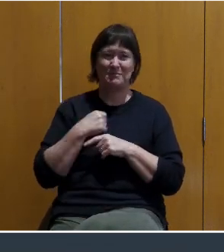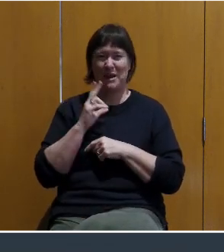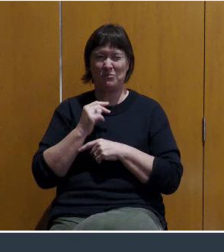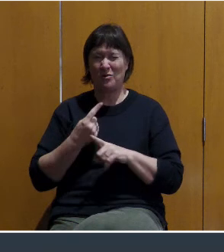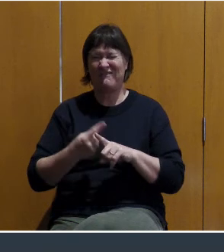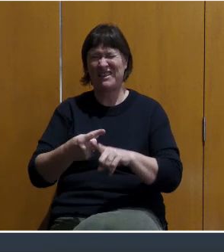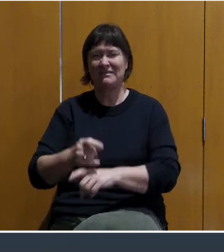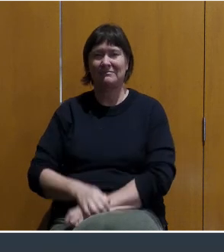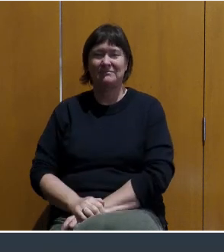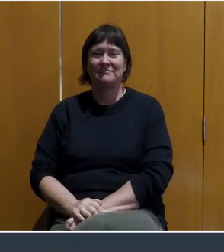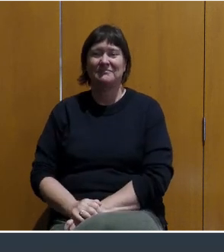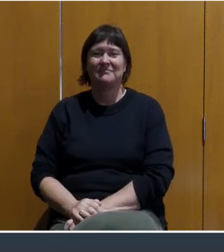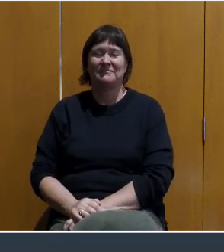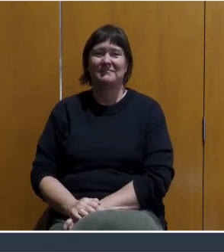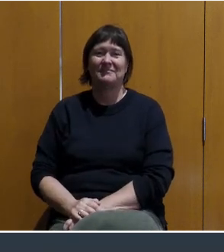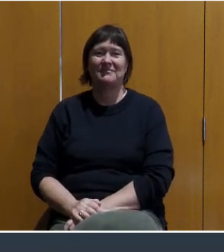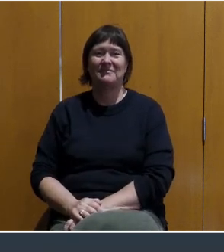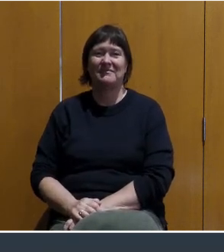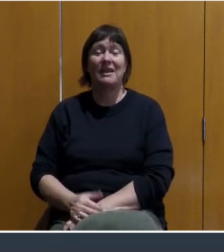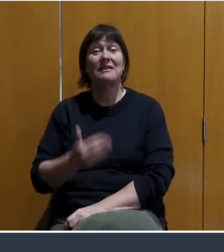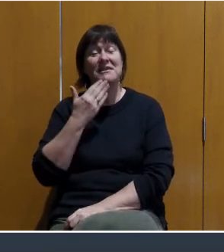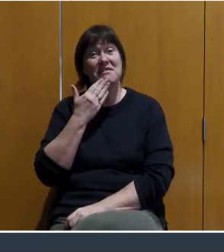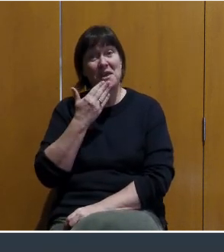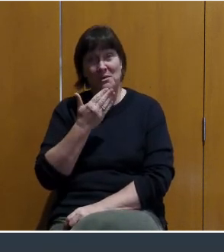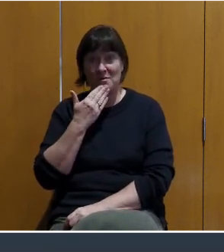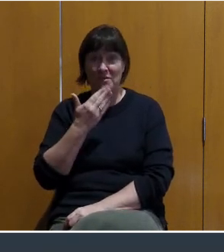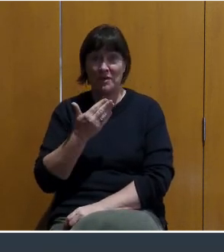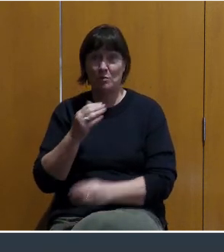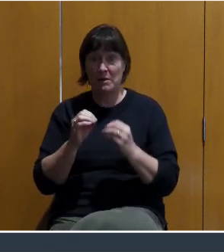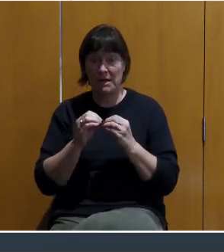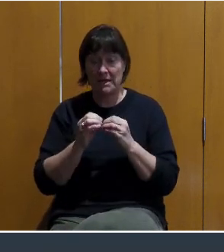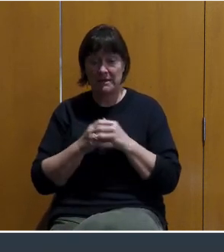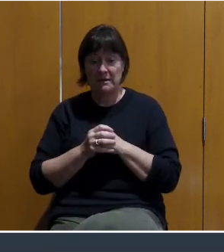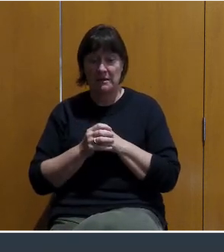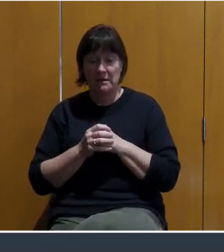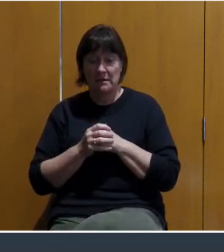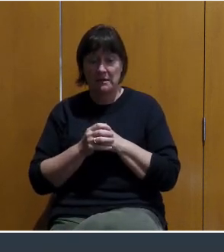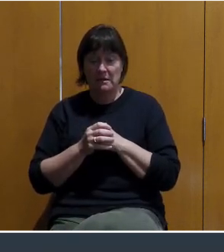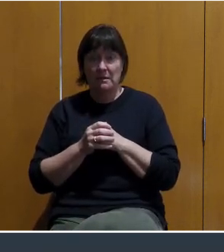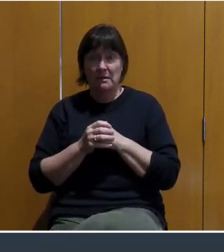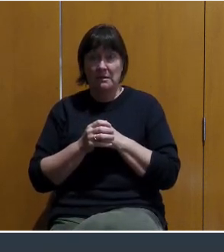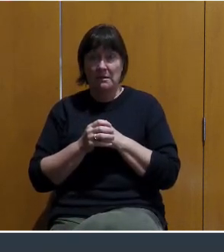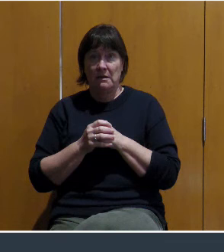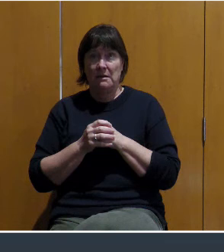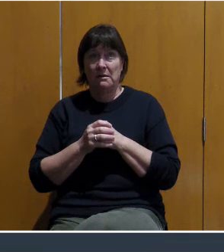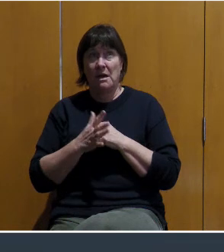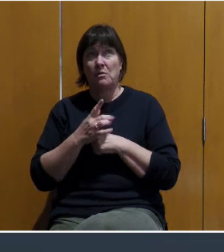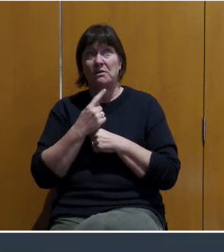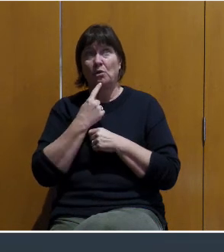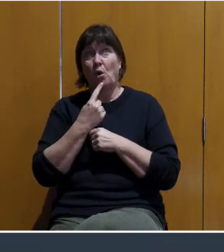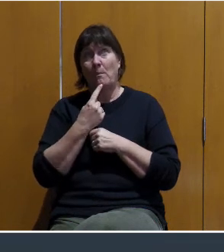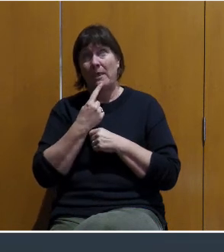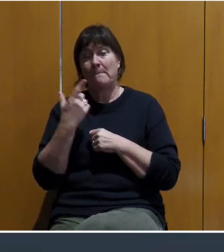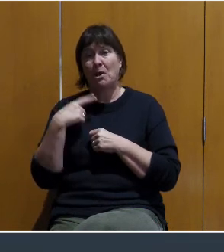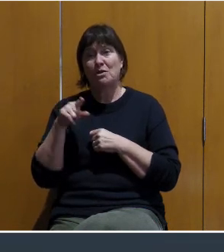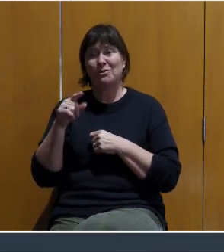fast. No, thank you very much, Brittany. I guess I would make the comment that